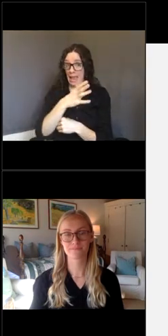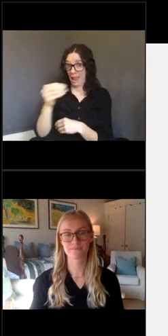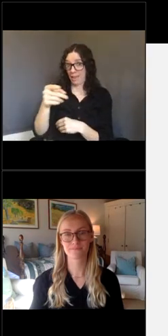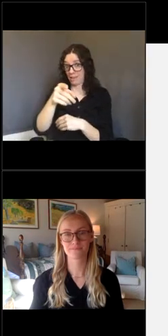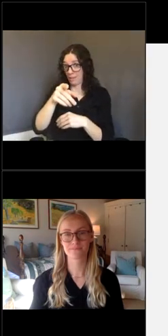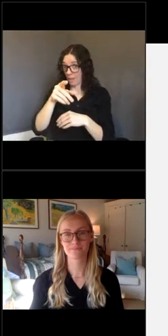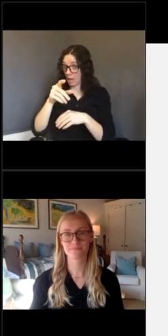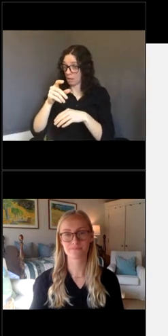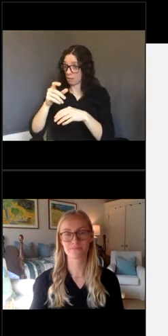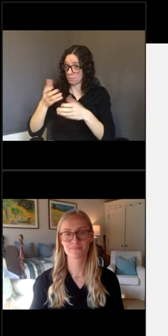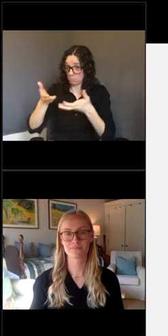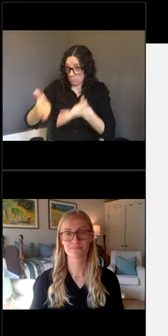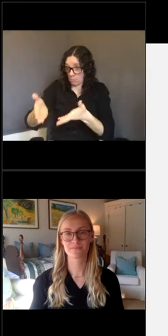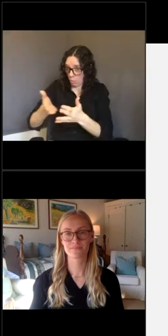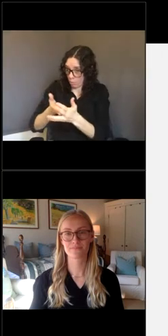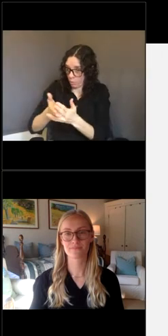many